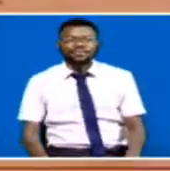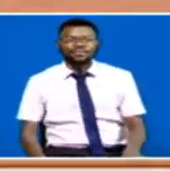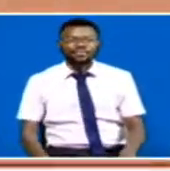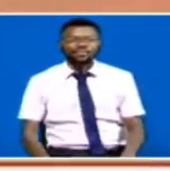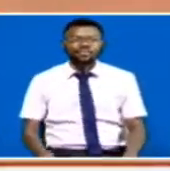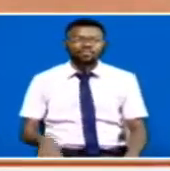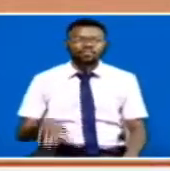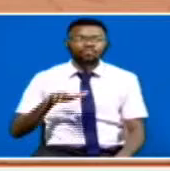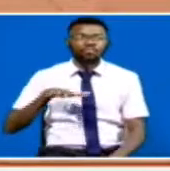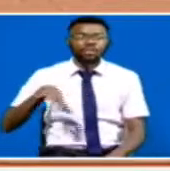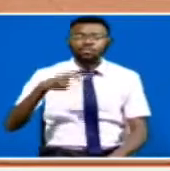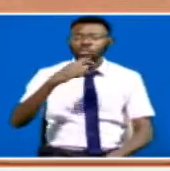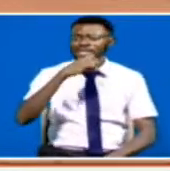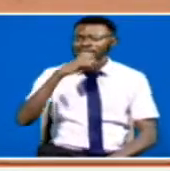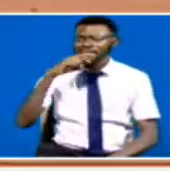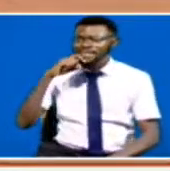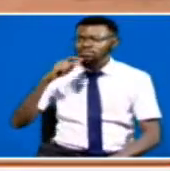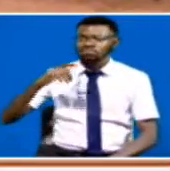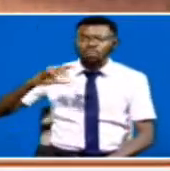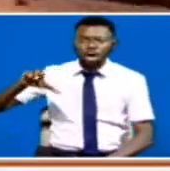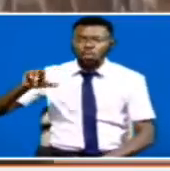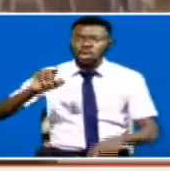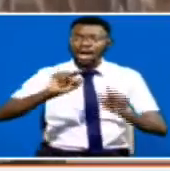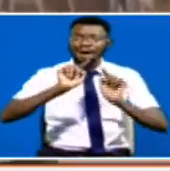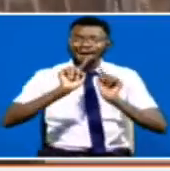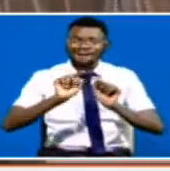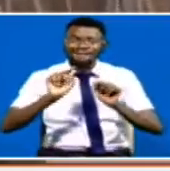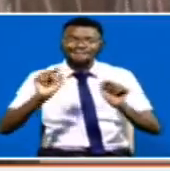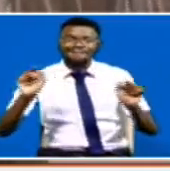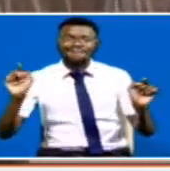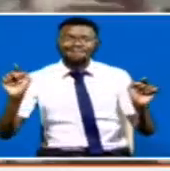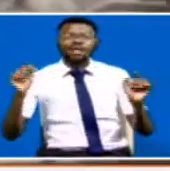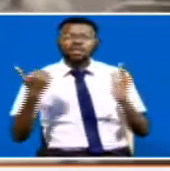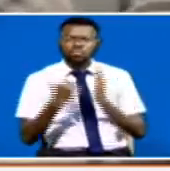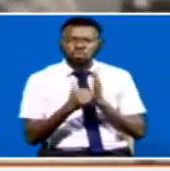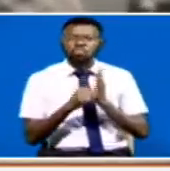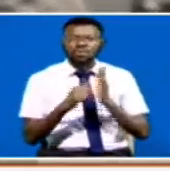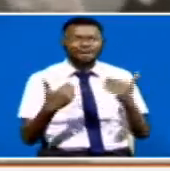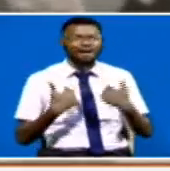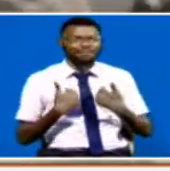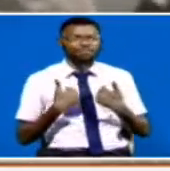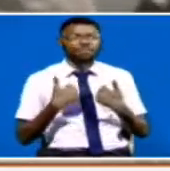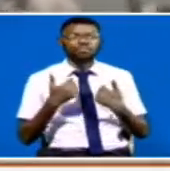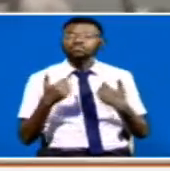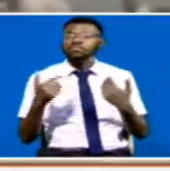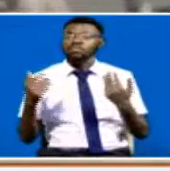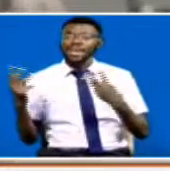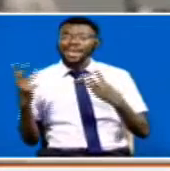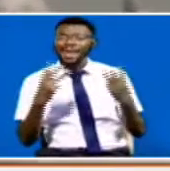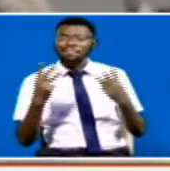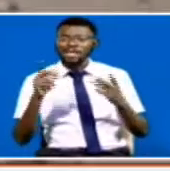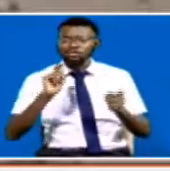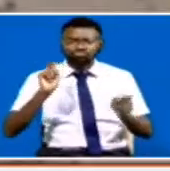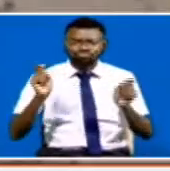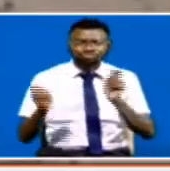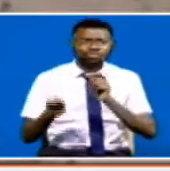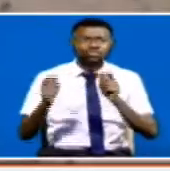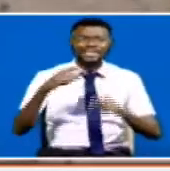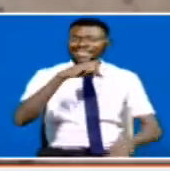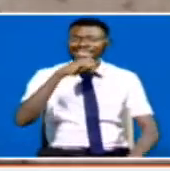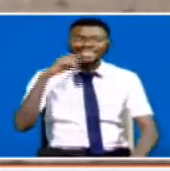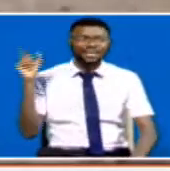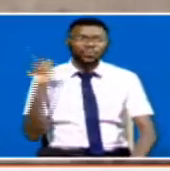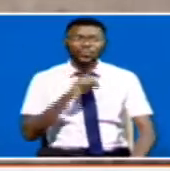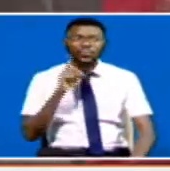Arid and semi-arid land counties have been the hardest hit by the effects of climate change, experiencing the worst drought in